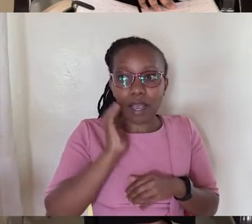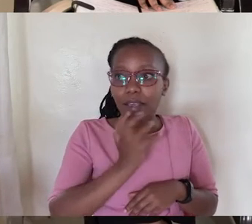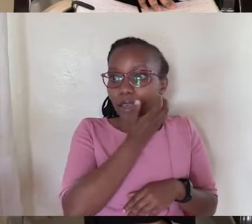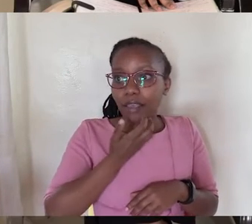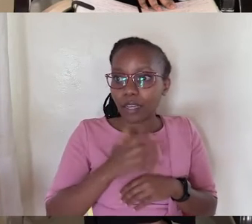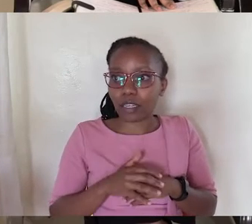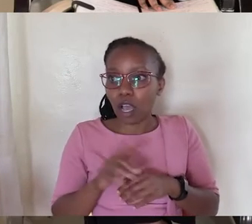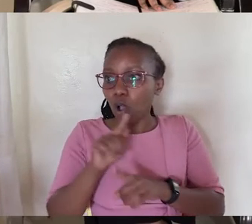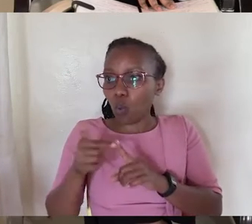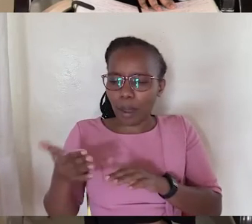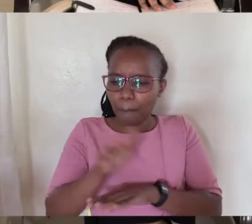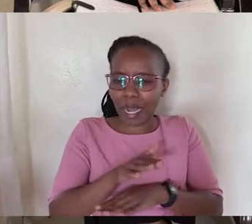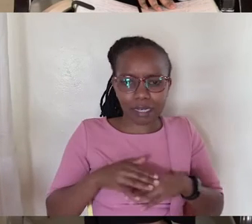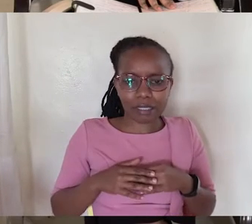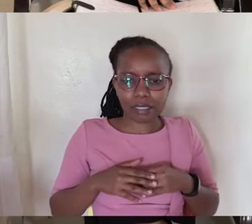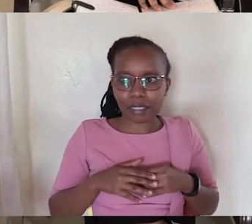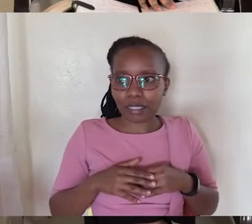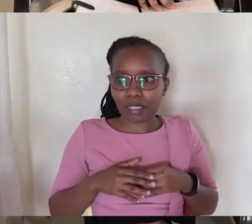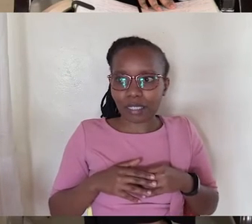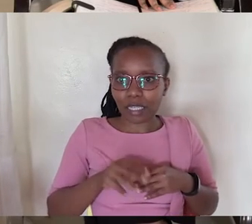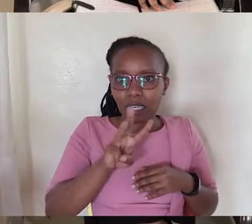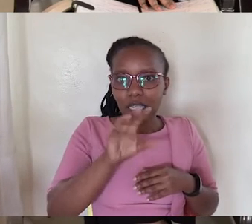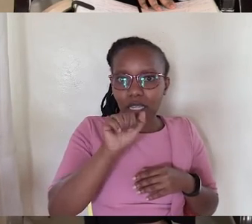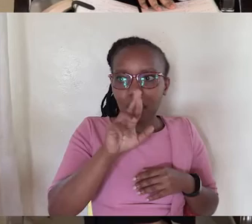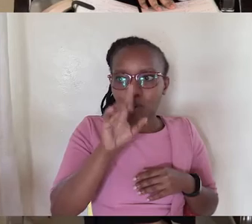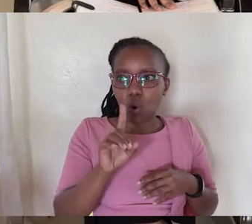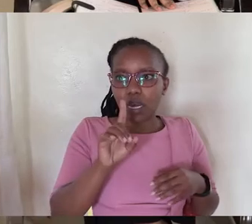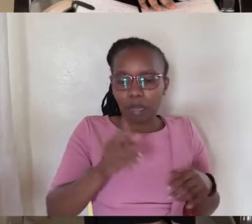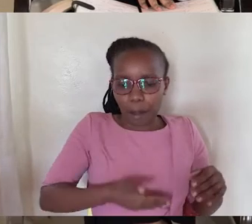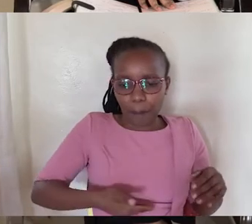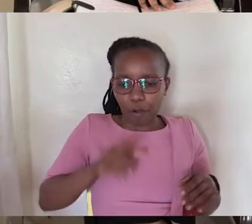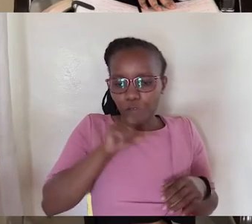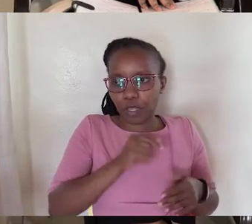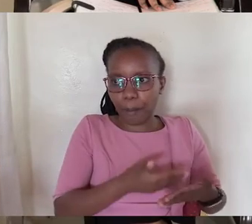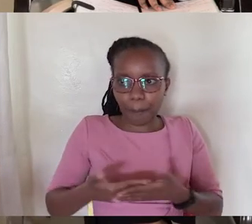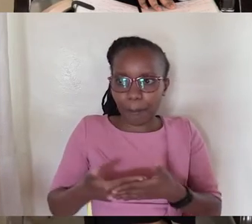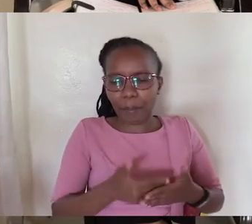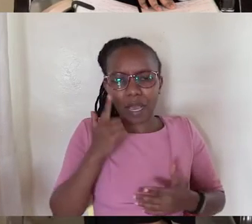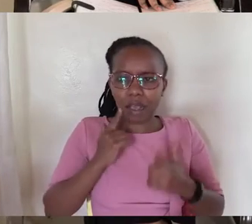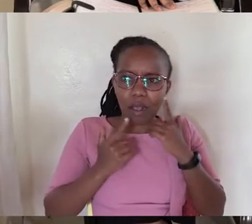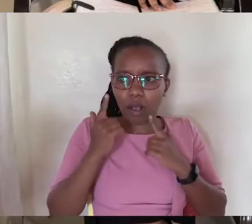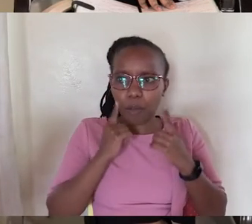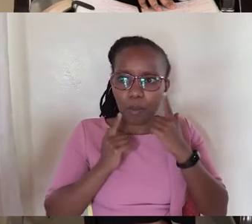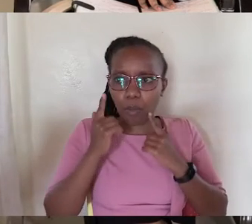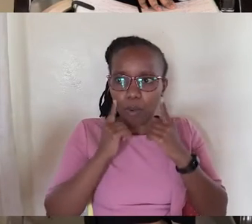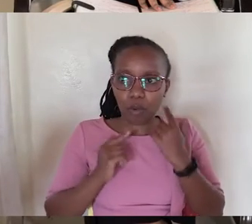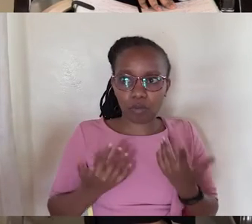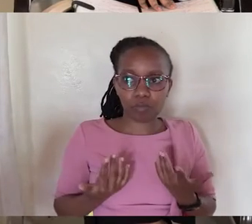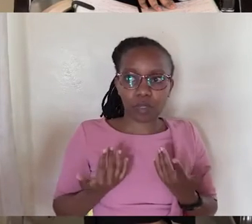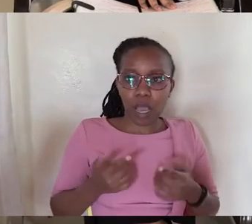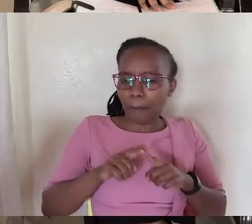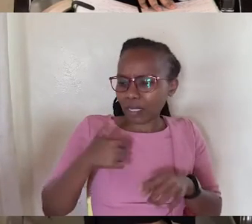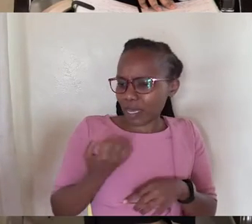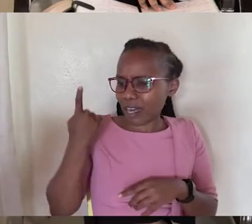heard children crying. Of course, because it's a recovery ward and it's a maternity ward, children must be crying. But I didn't realize that this cry was coming from right next to